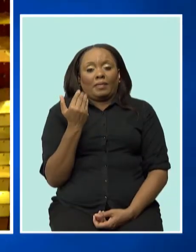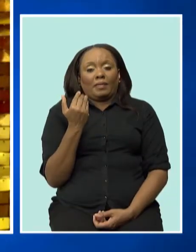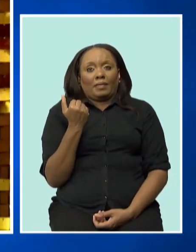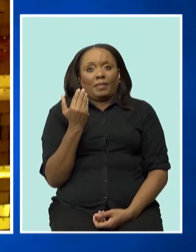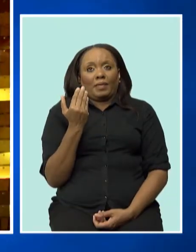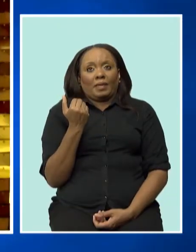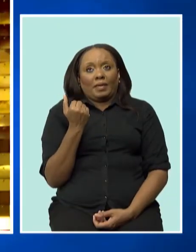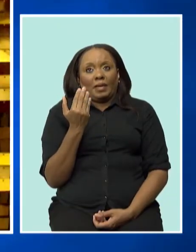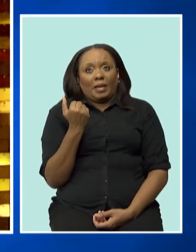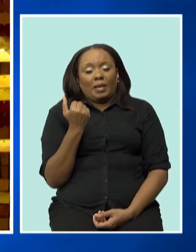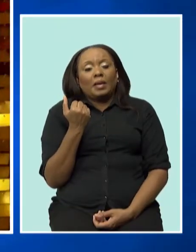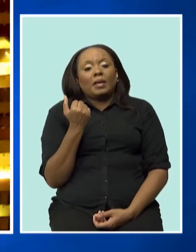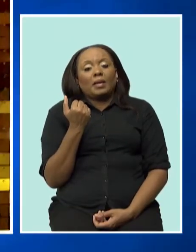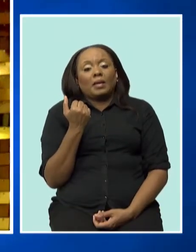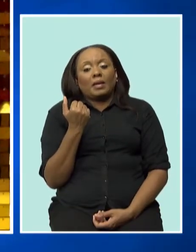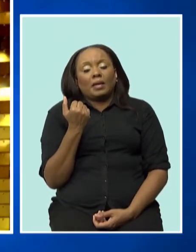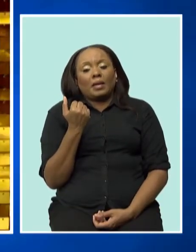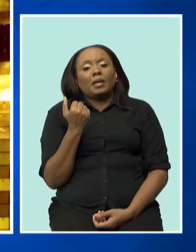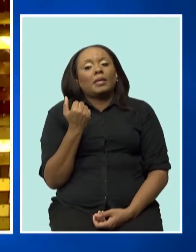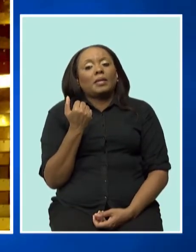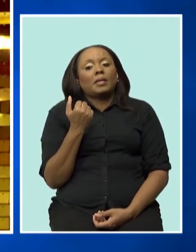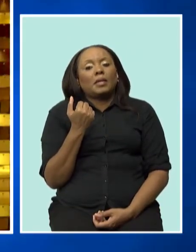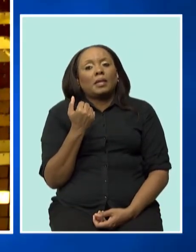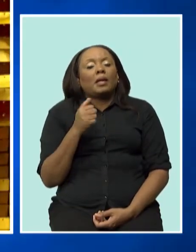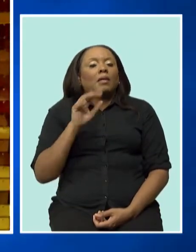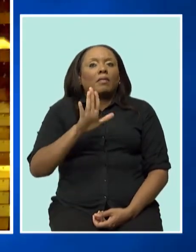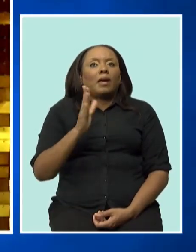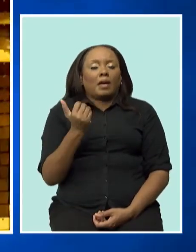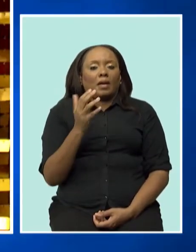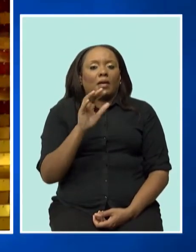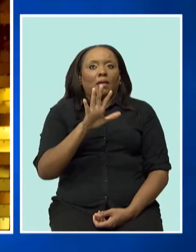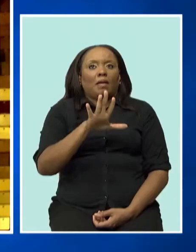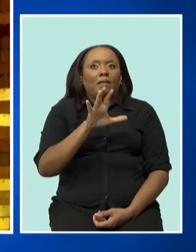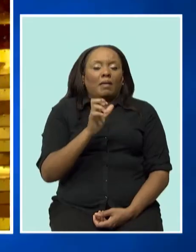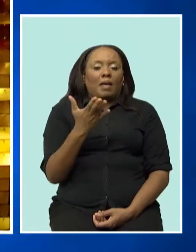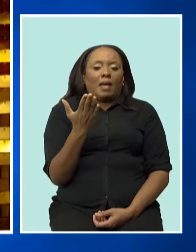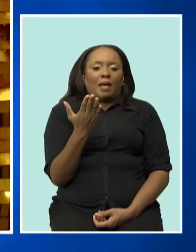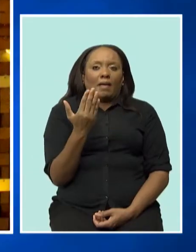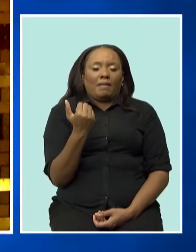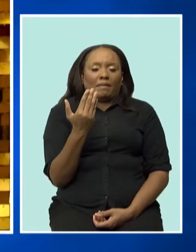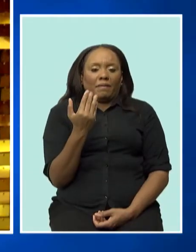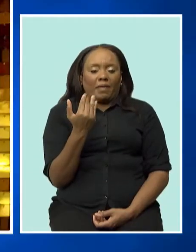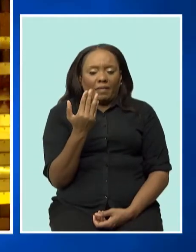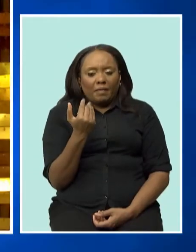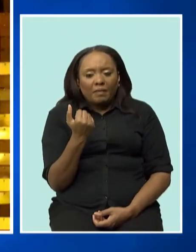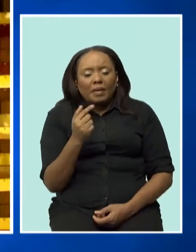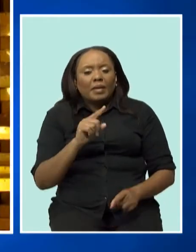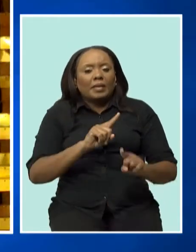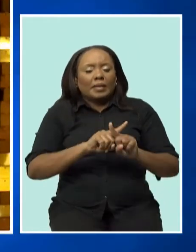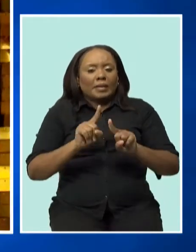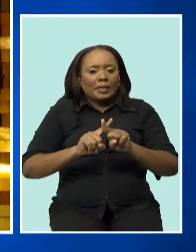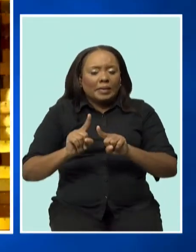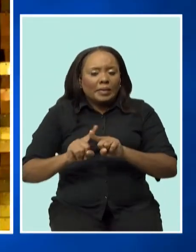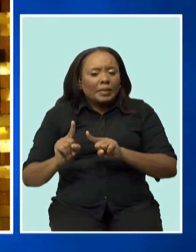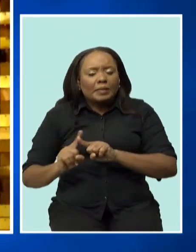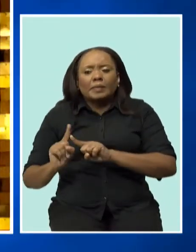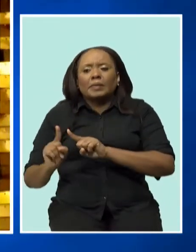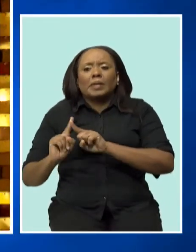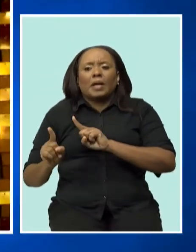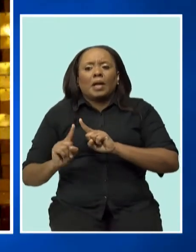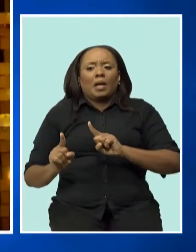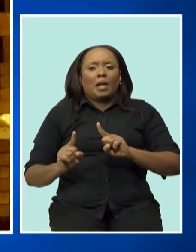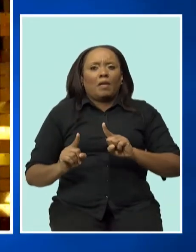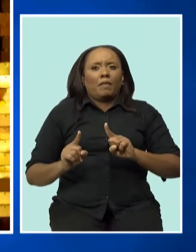disciplinary infractions were reported in 2019 compared to 223 in 2022. That's